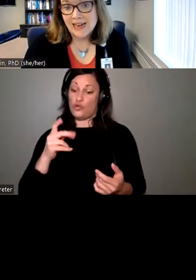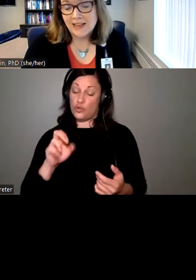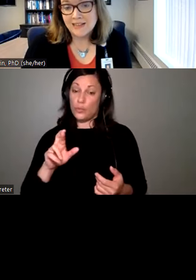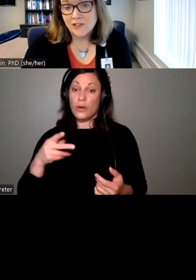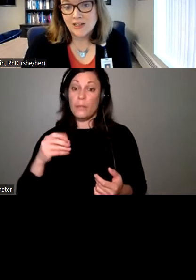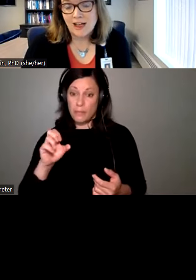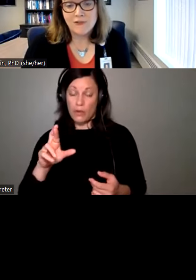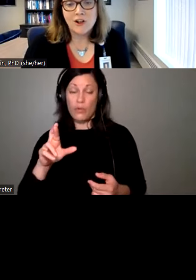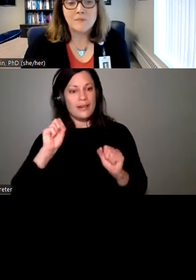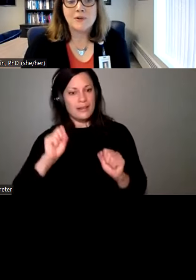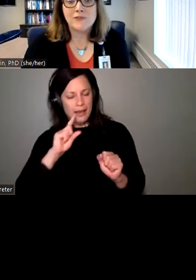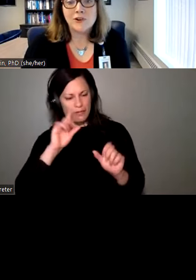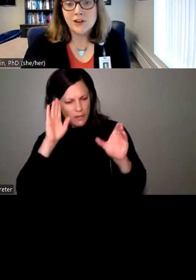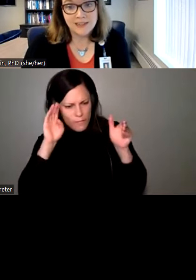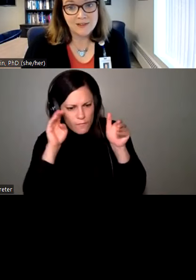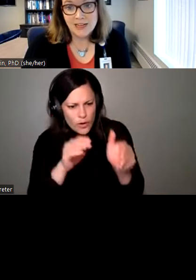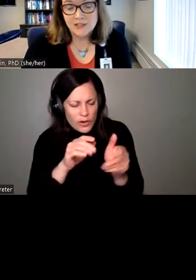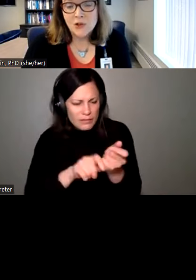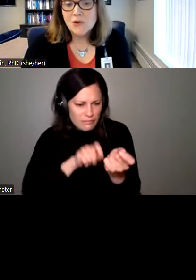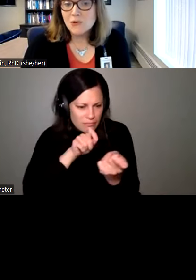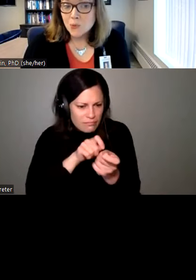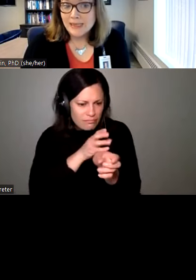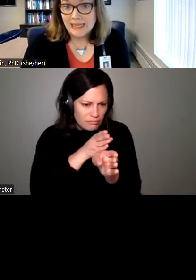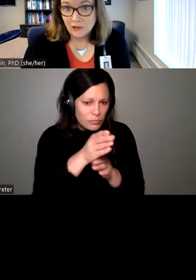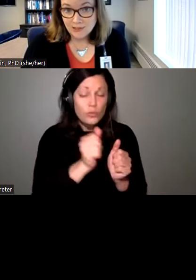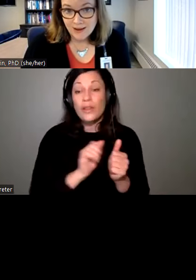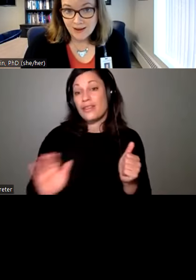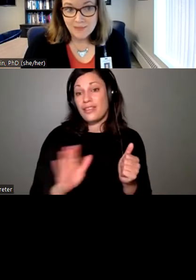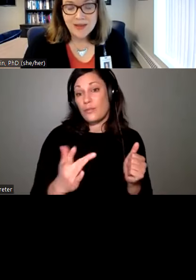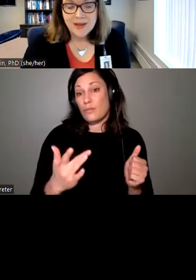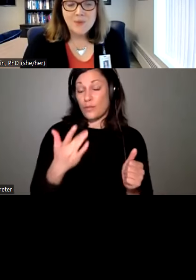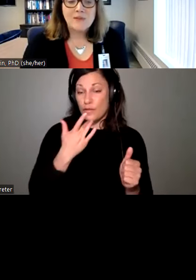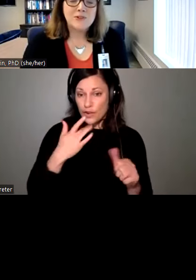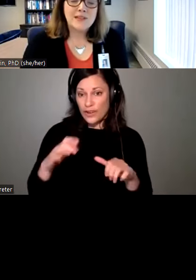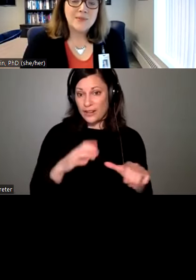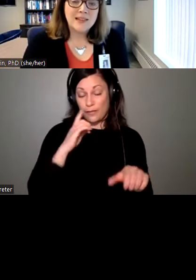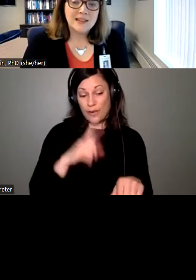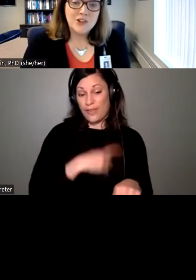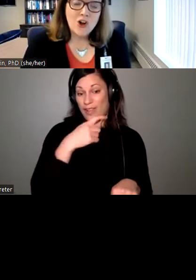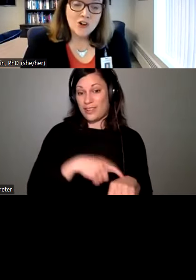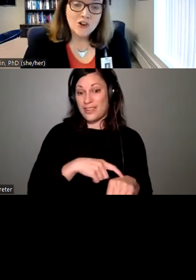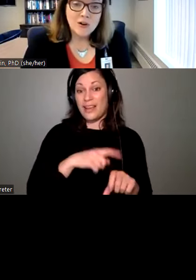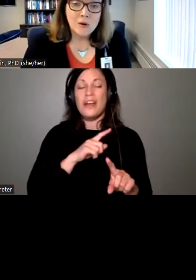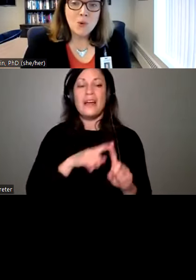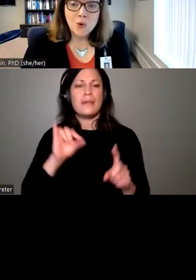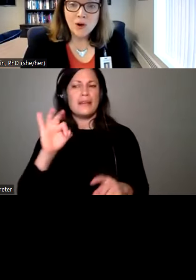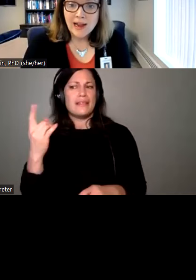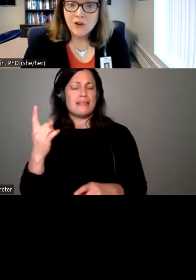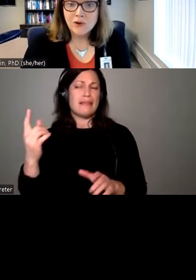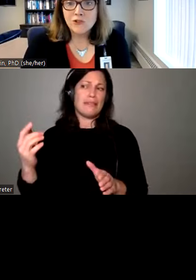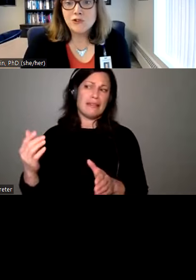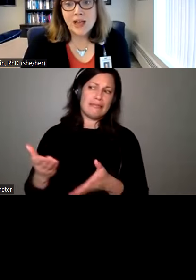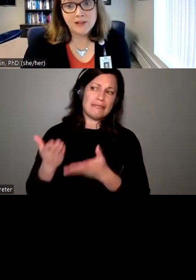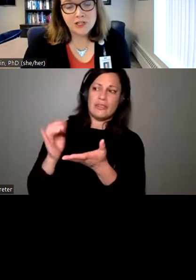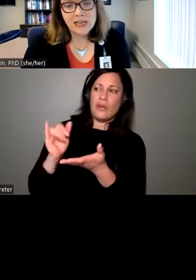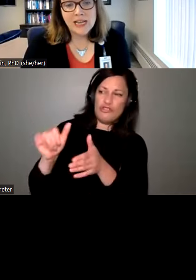sustain attention and effort on preferred activities for a really long time. But for something that is harder or boring or